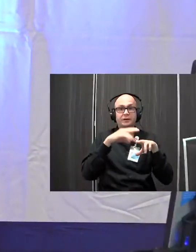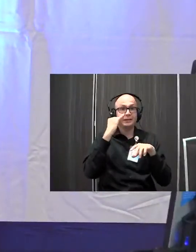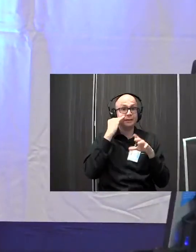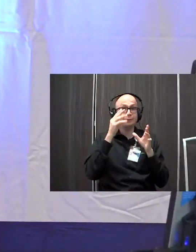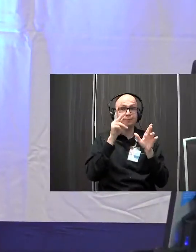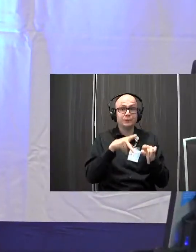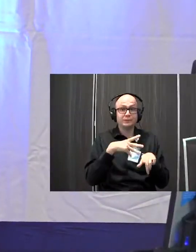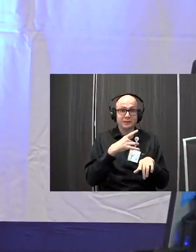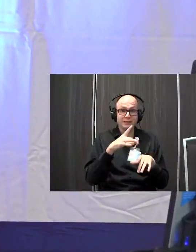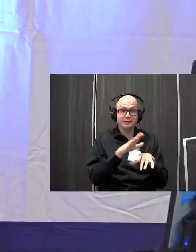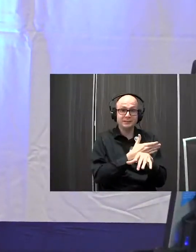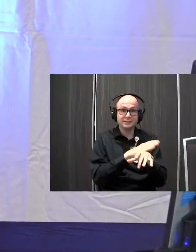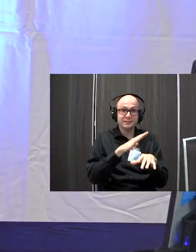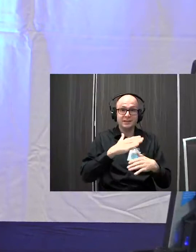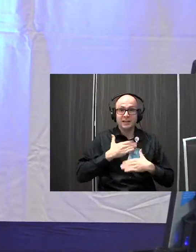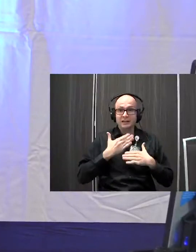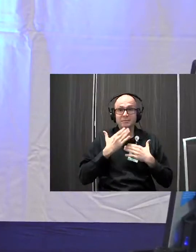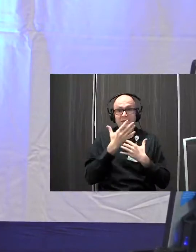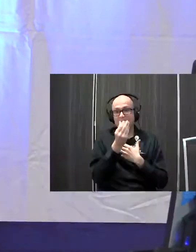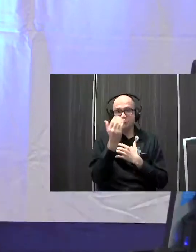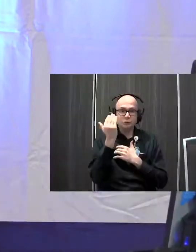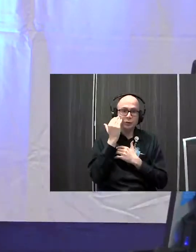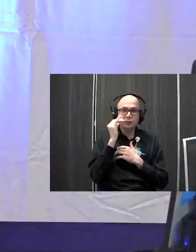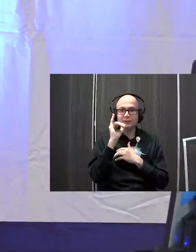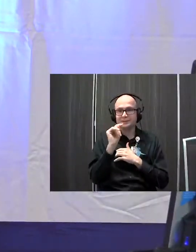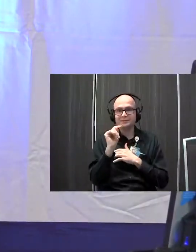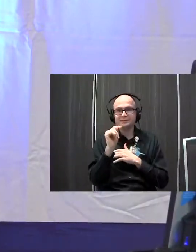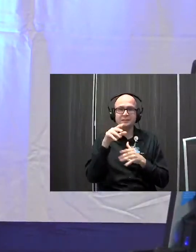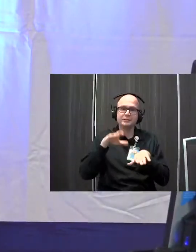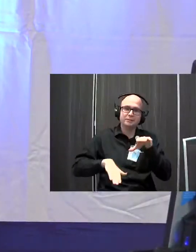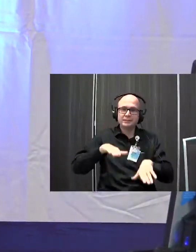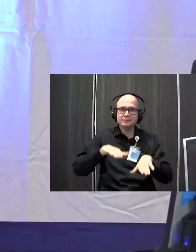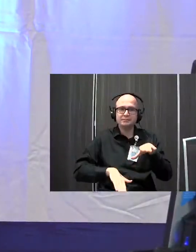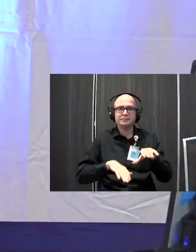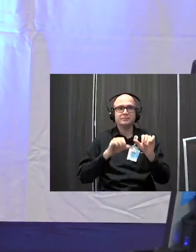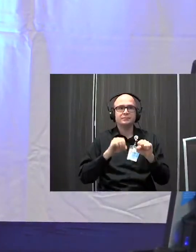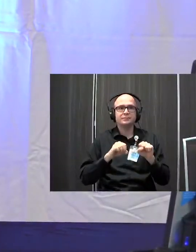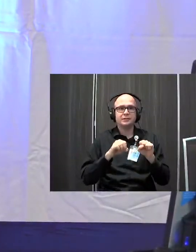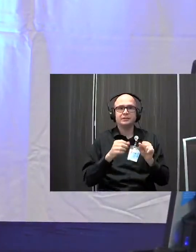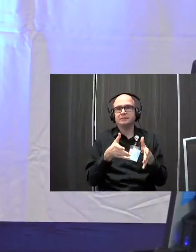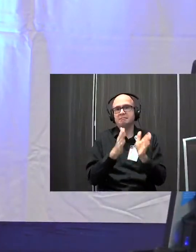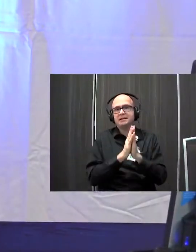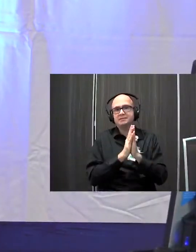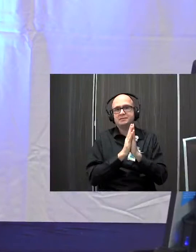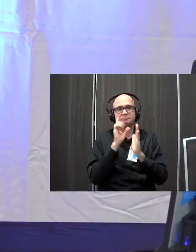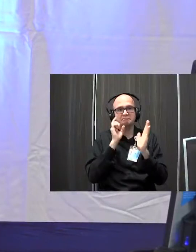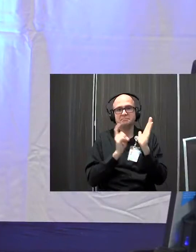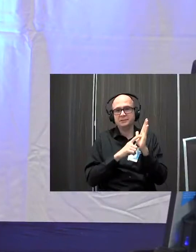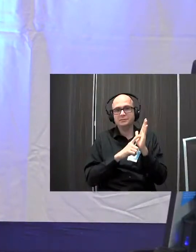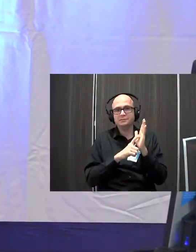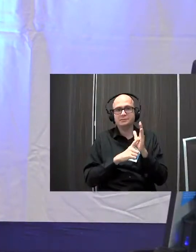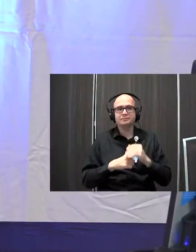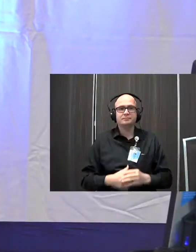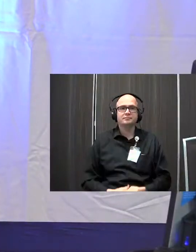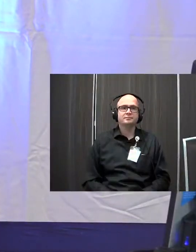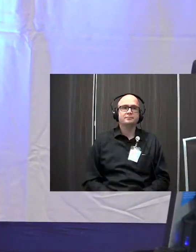likes singing, maybe you could do a happy and it, and there's the stomp your feet part. And maybe you can get them to ask for that, to recognize when they need that input. Yeah, and